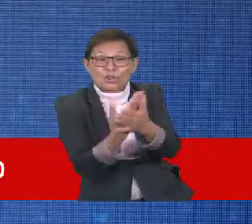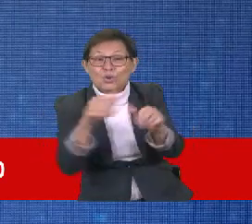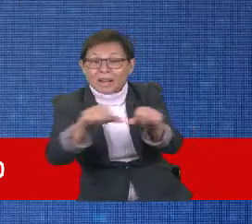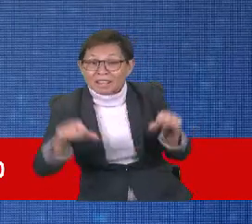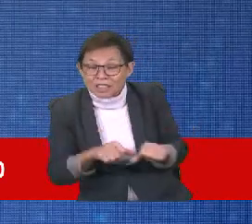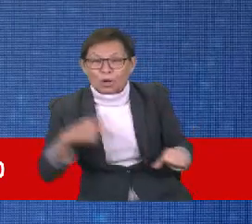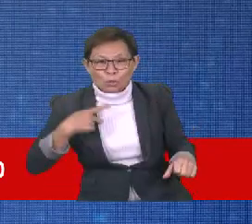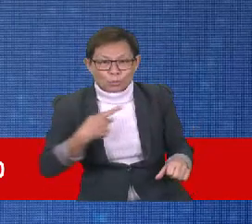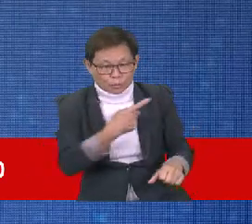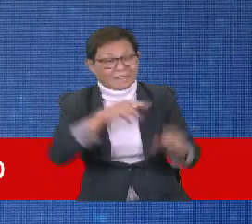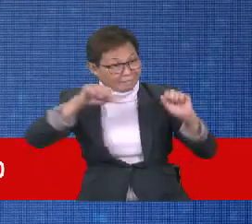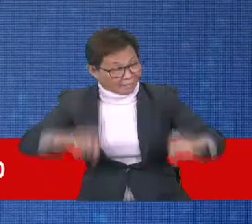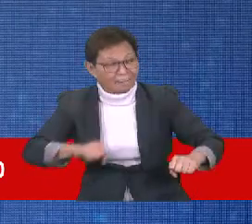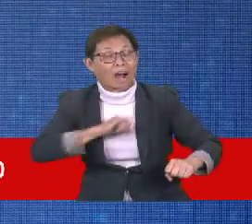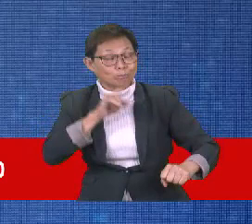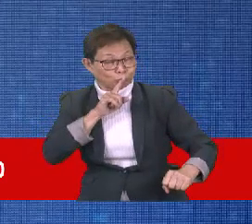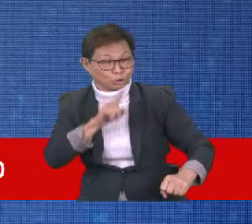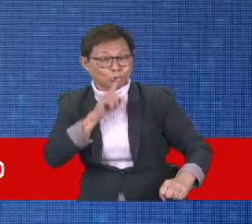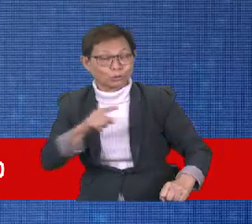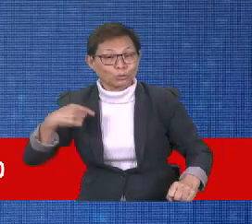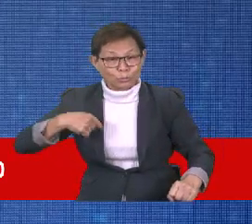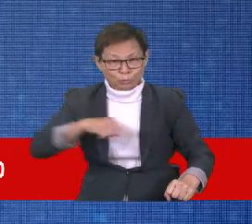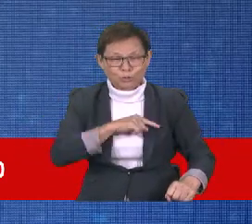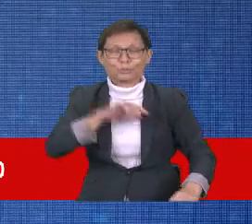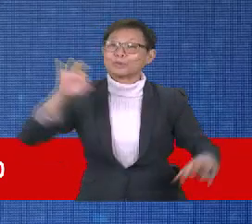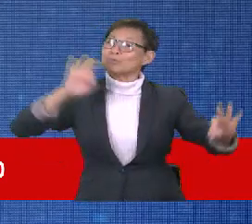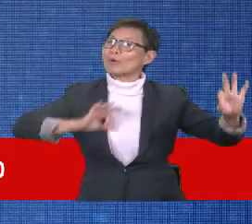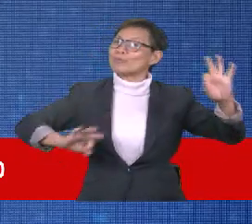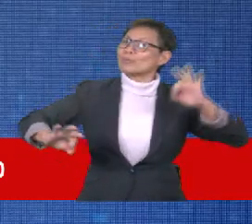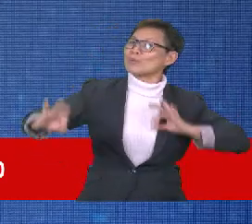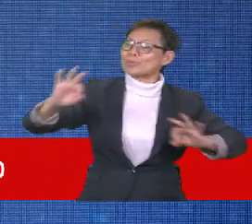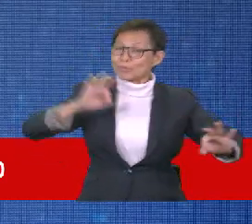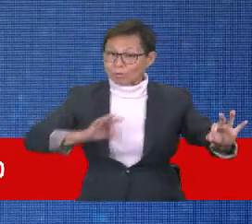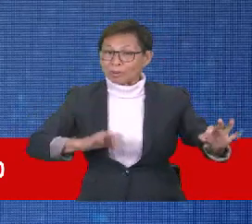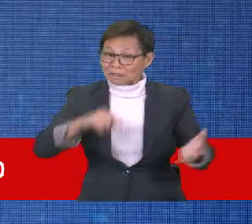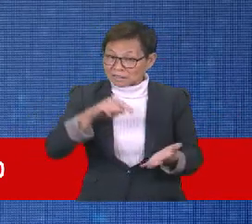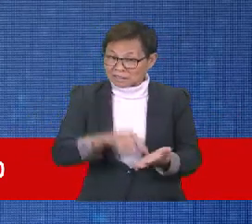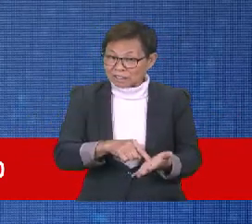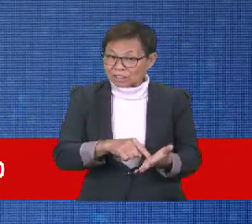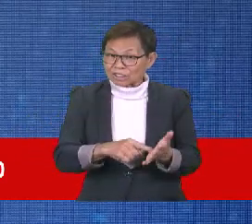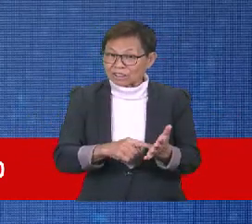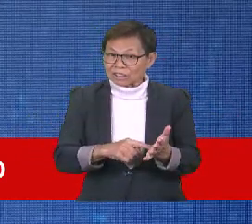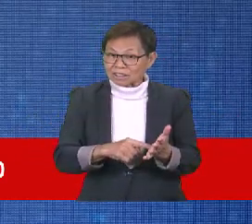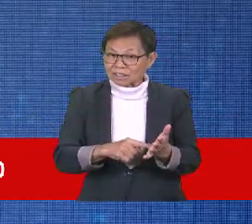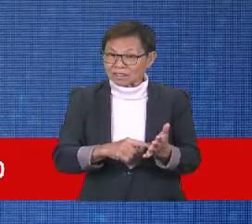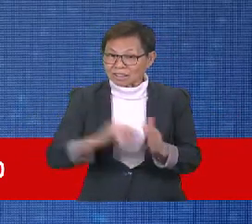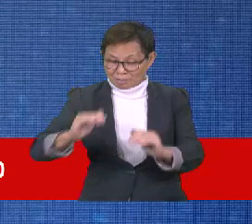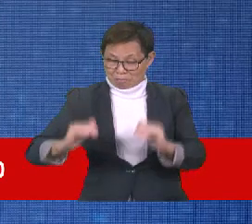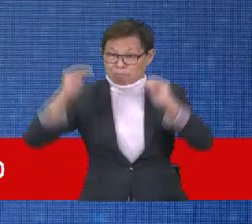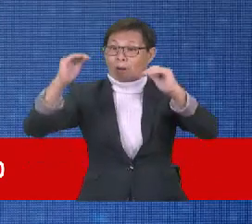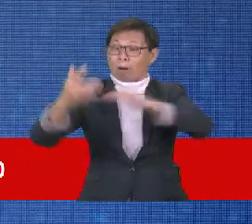can ensure that we would benefit. Because this relates to the issue of paradigm and